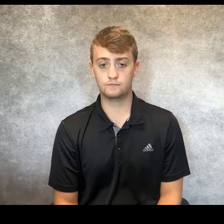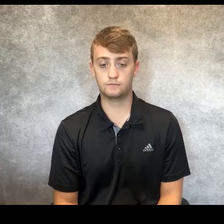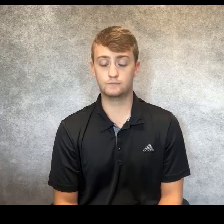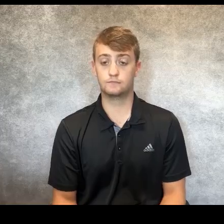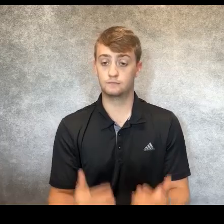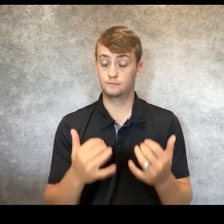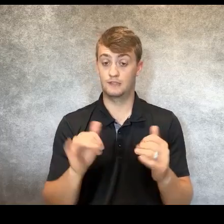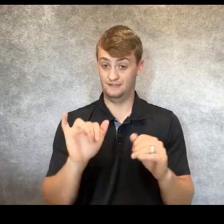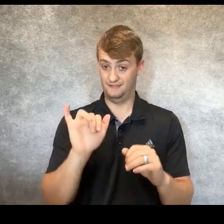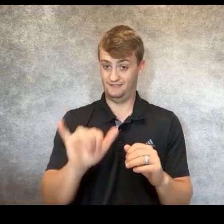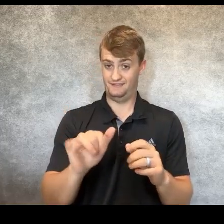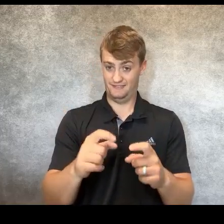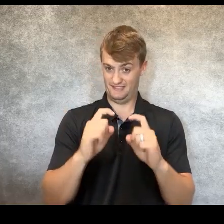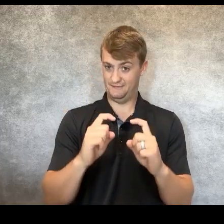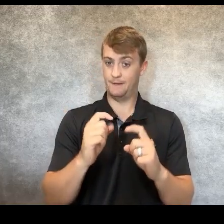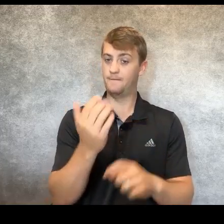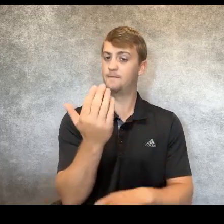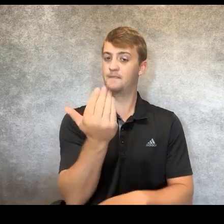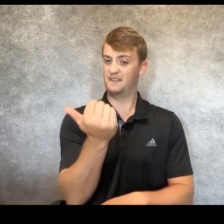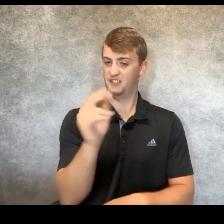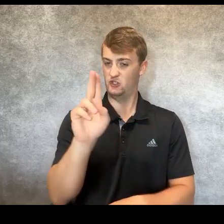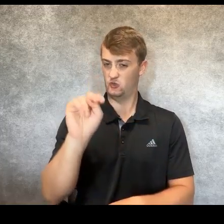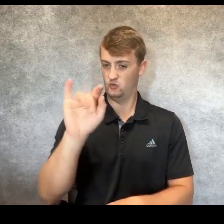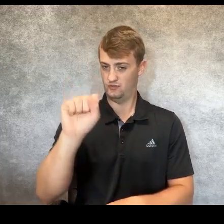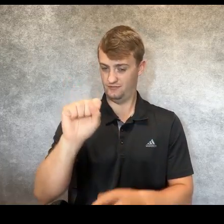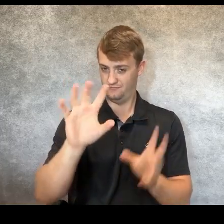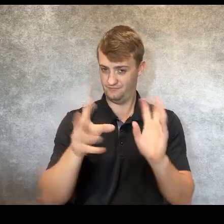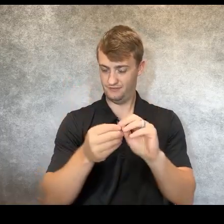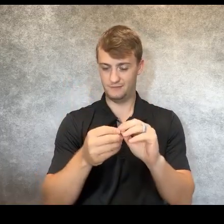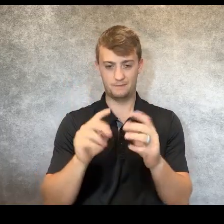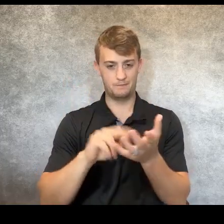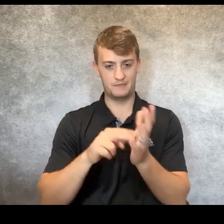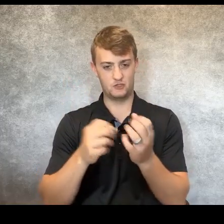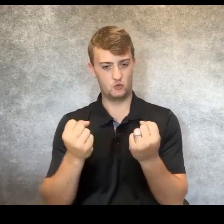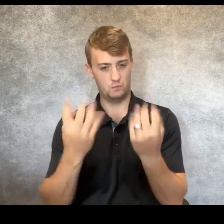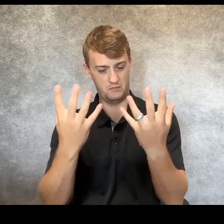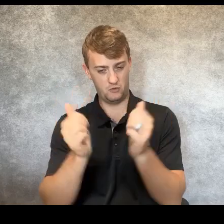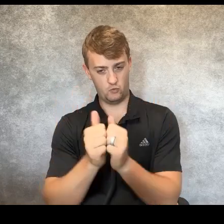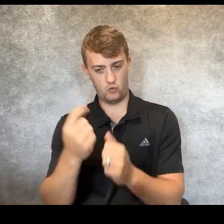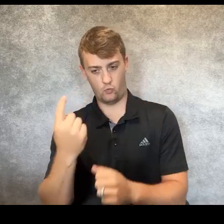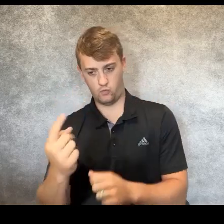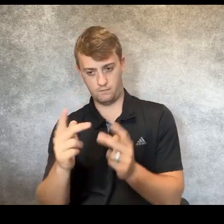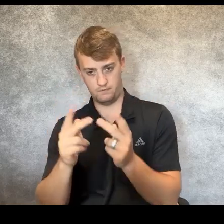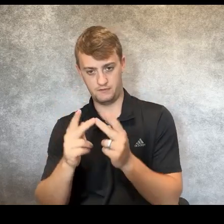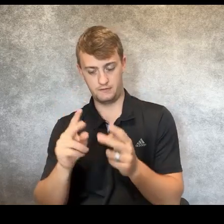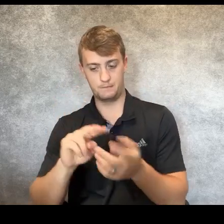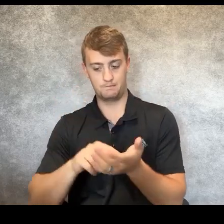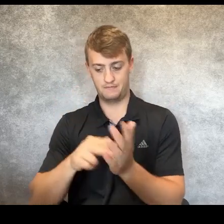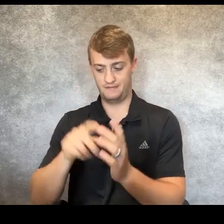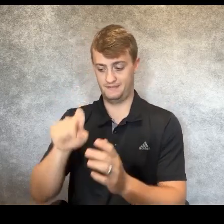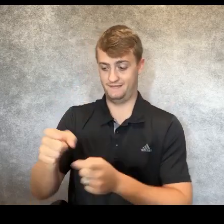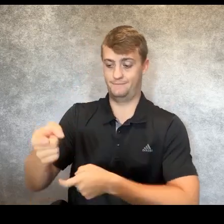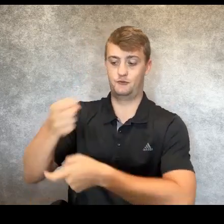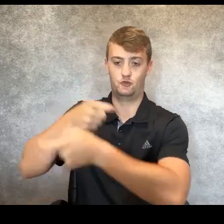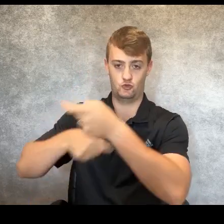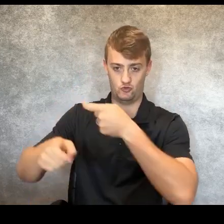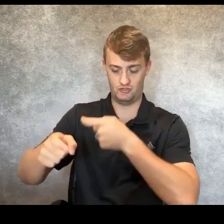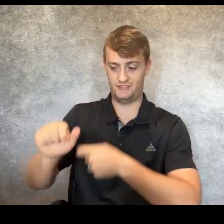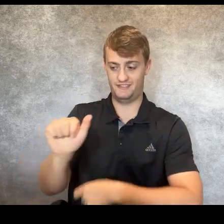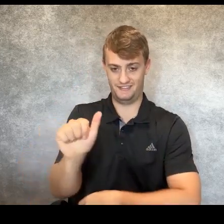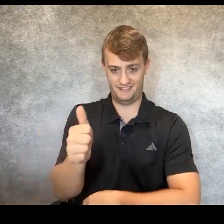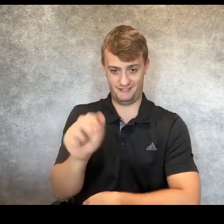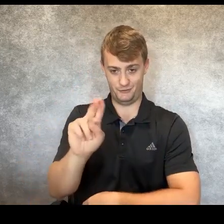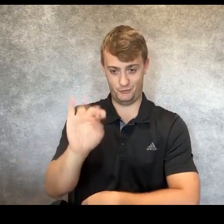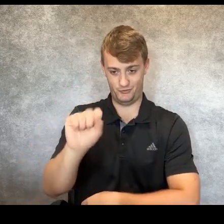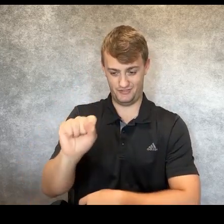That gives us 15 units, which is too many in the ones place. So we regroup by trading 10 units for